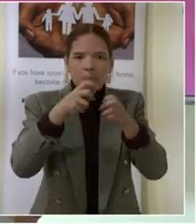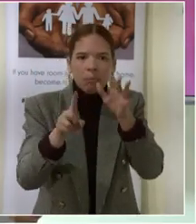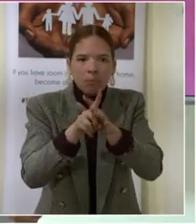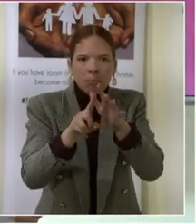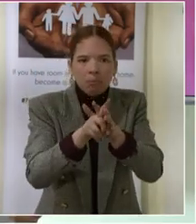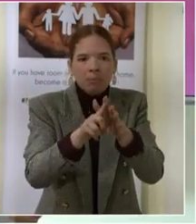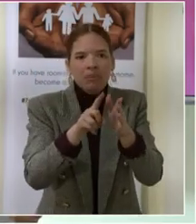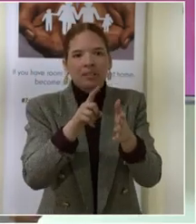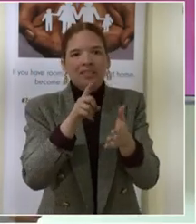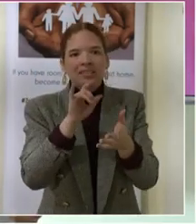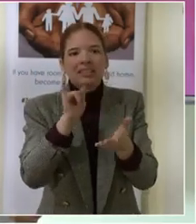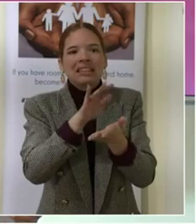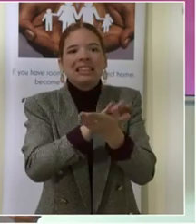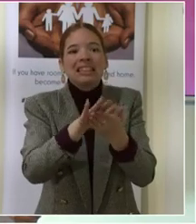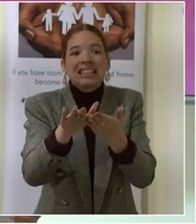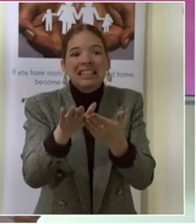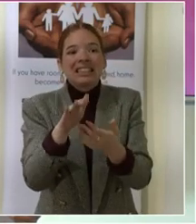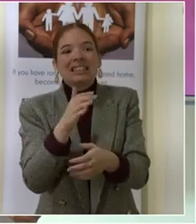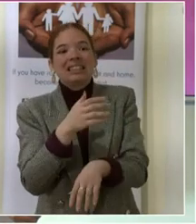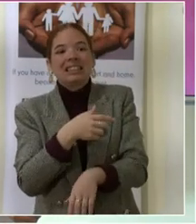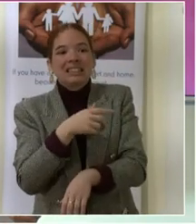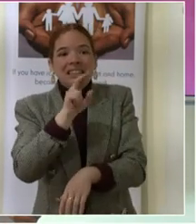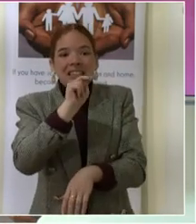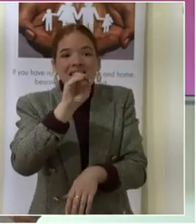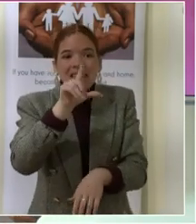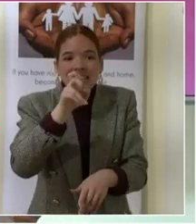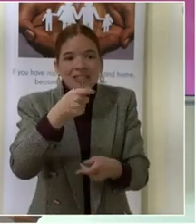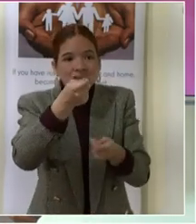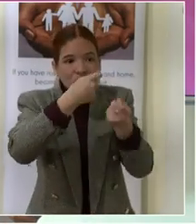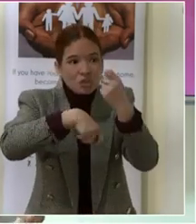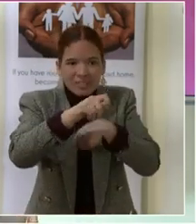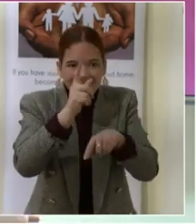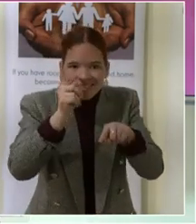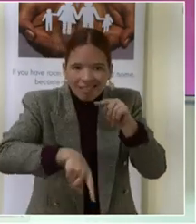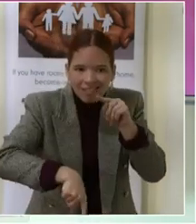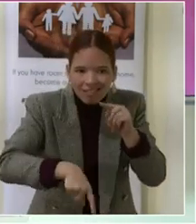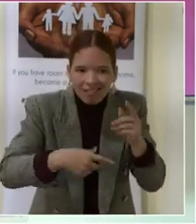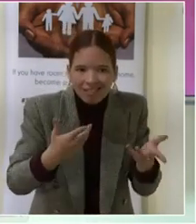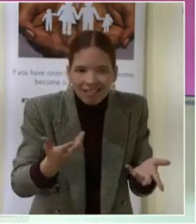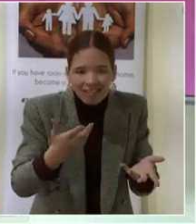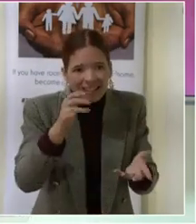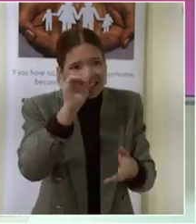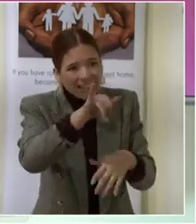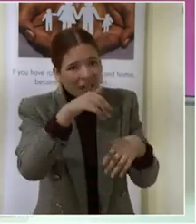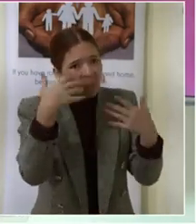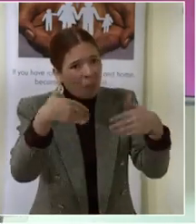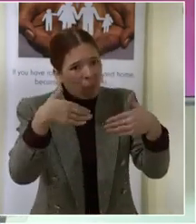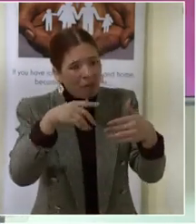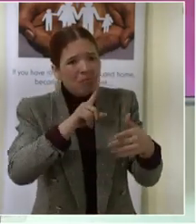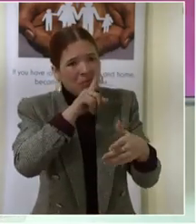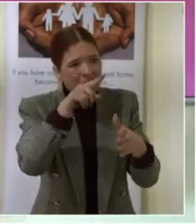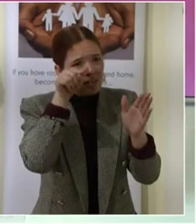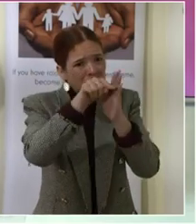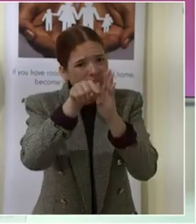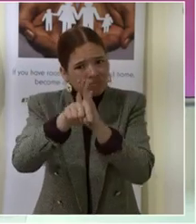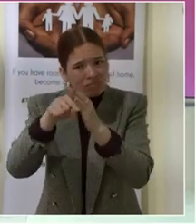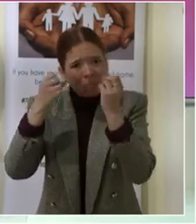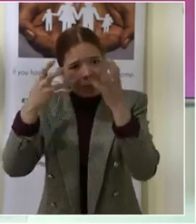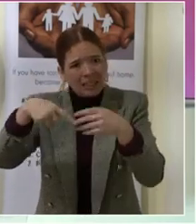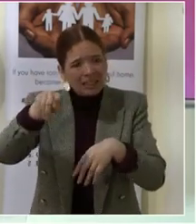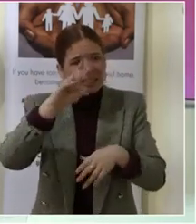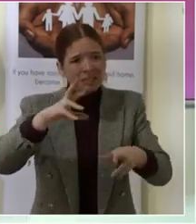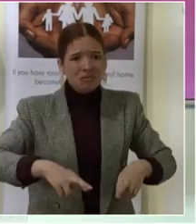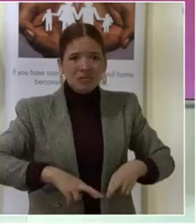let's just face it, it killed D.C. residents. So we know that the Congress, especially the Republicans, will